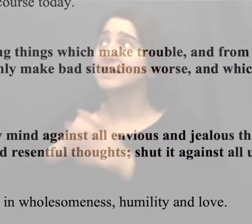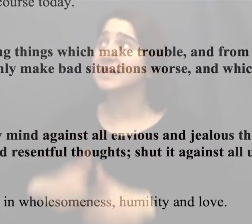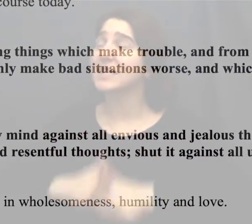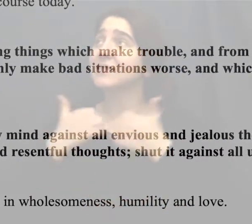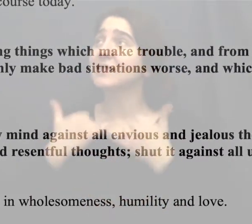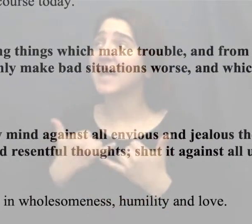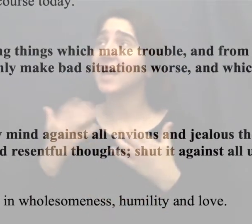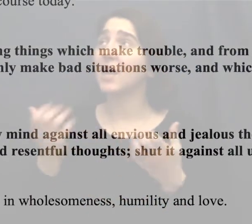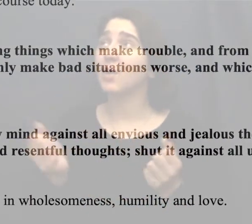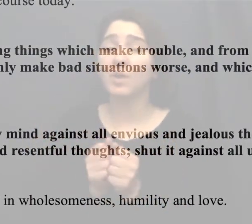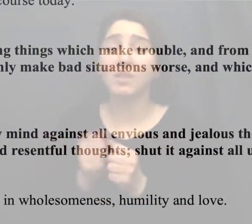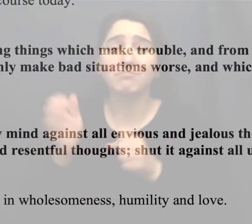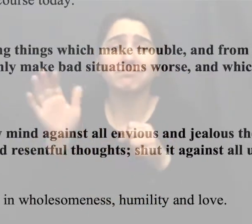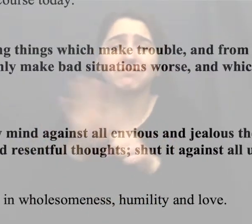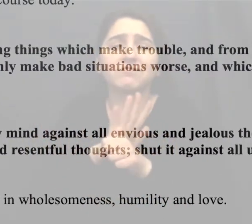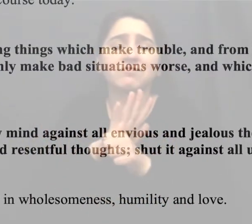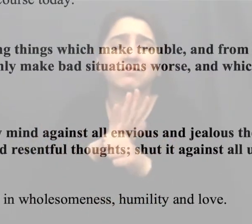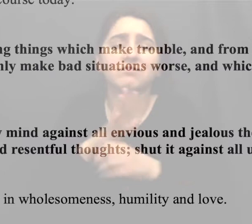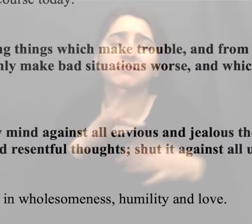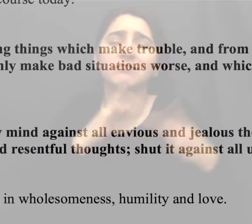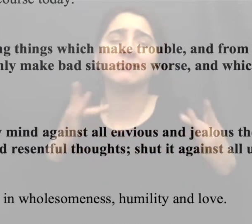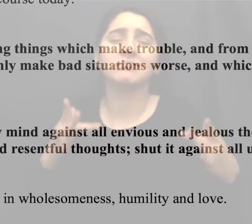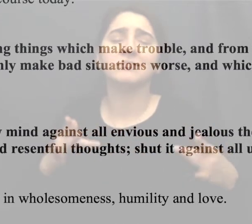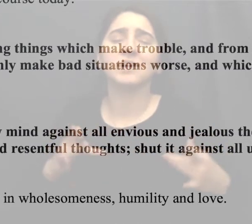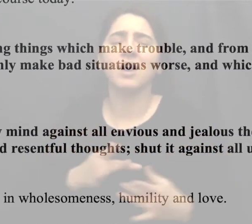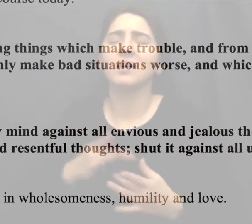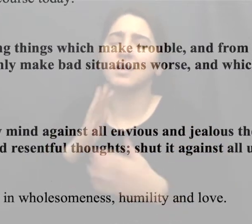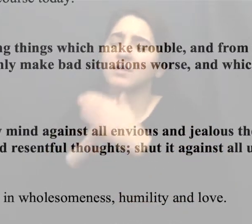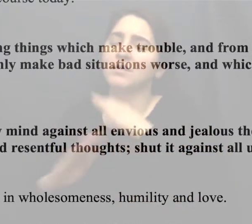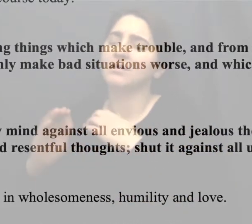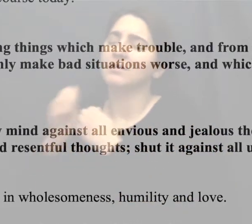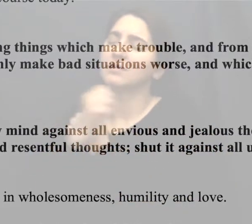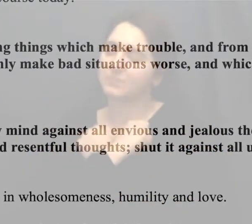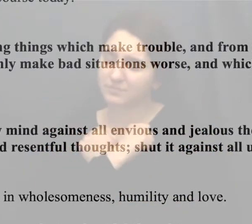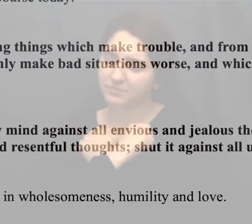wholesomeness, humility, and love.